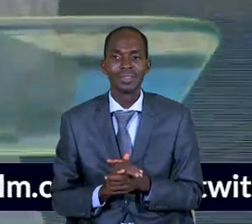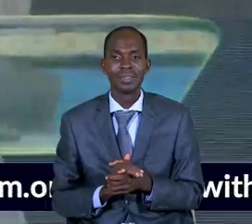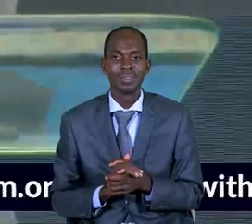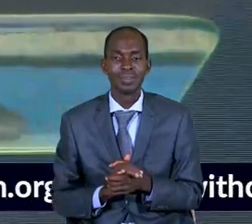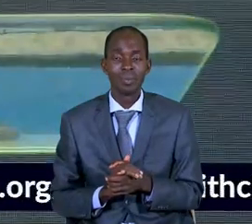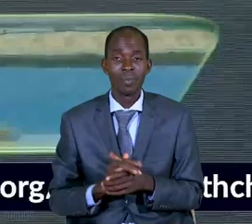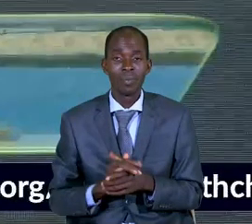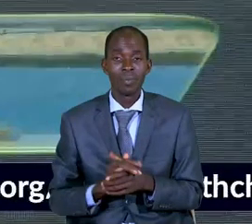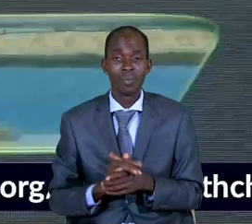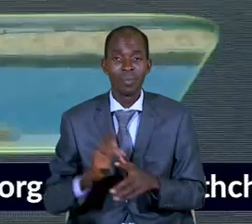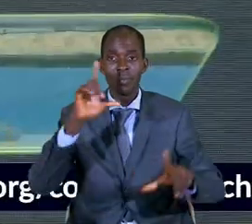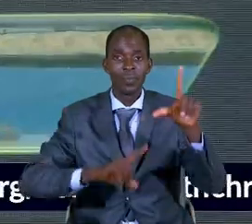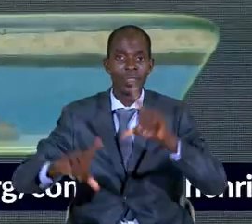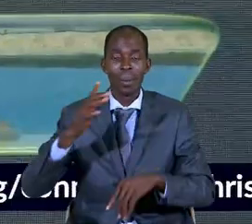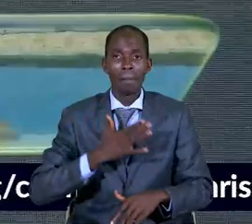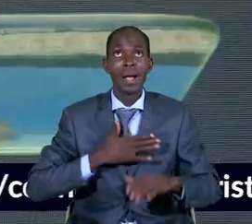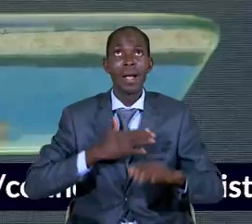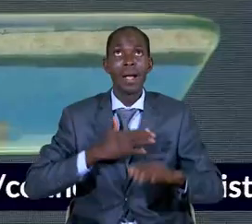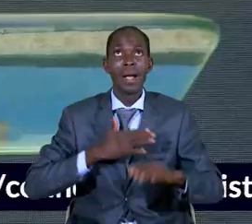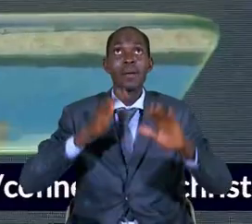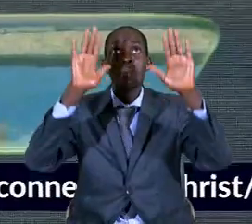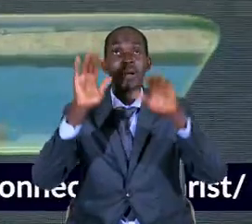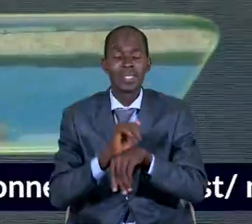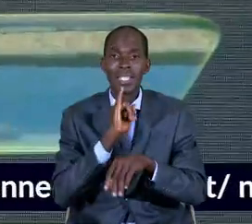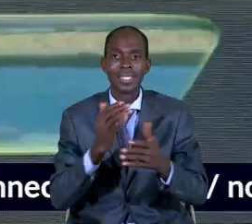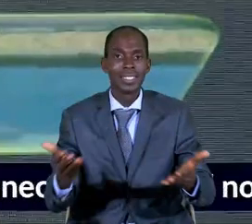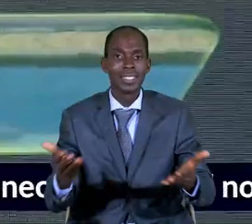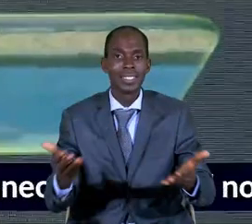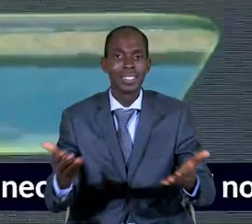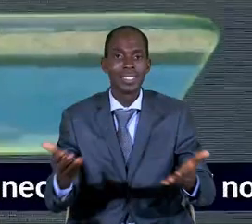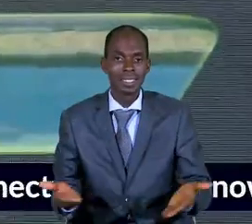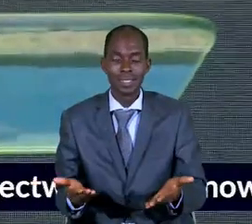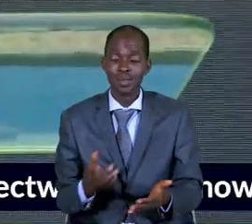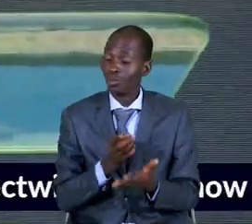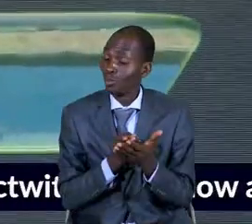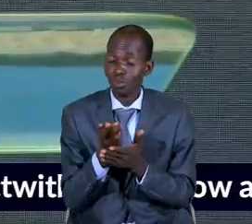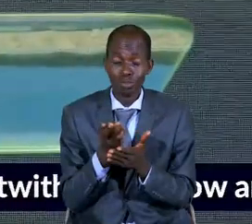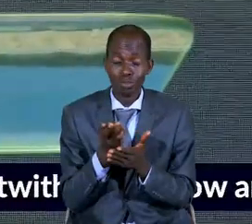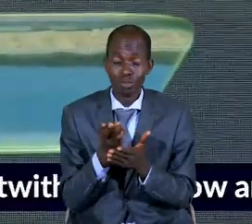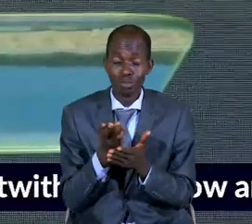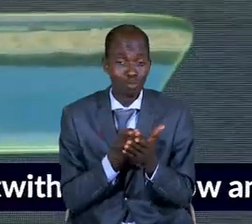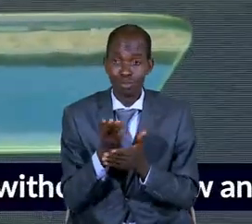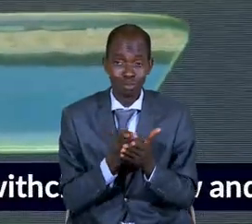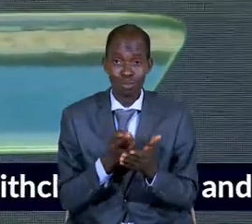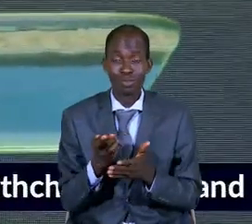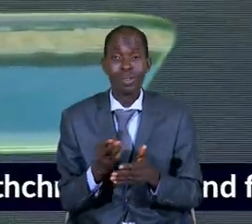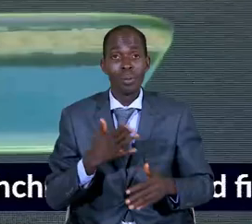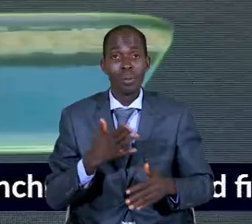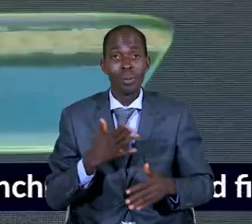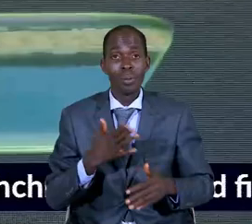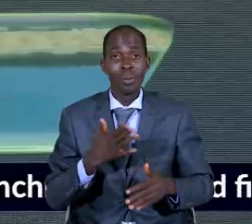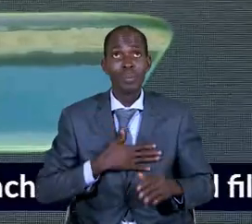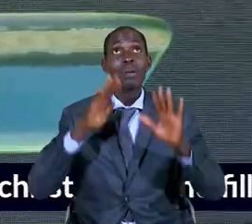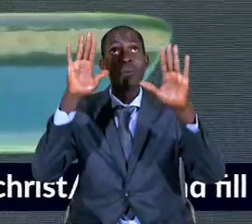My miracle is here. True, true, true, true. My miracle is